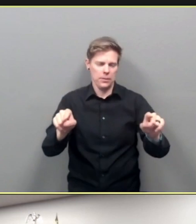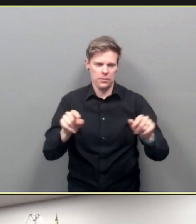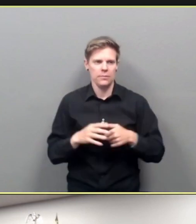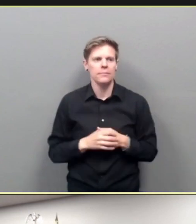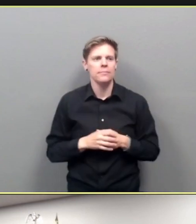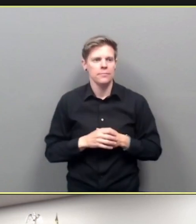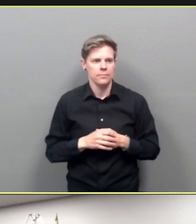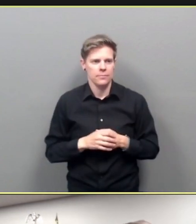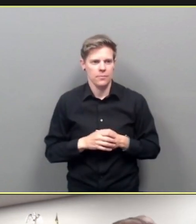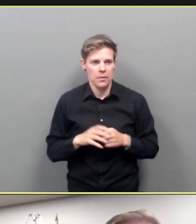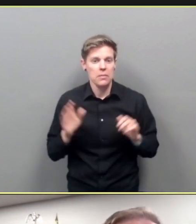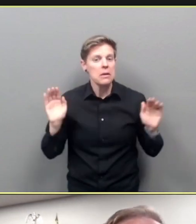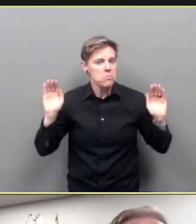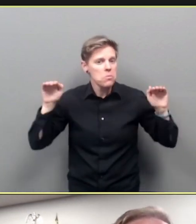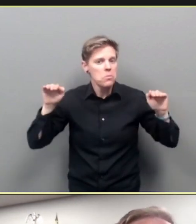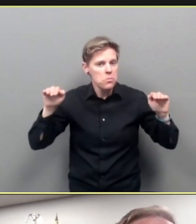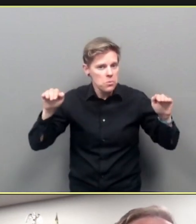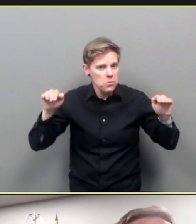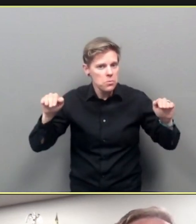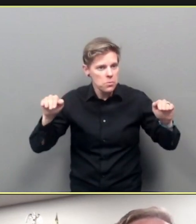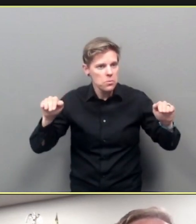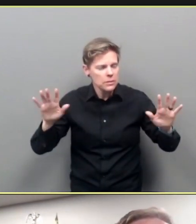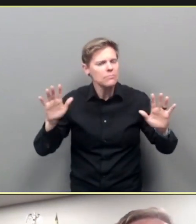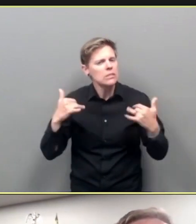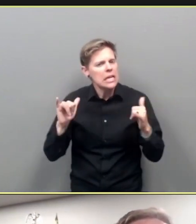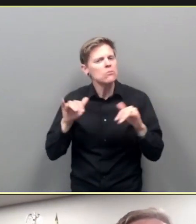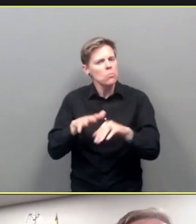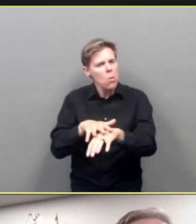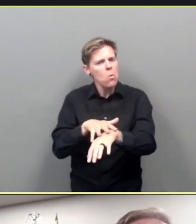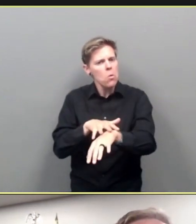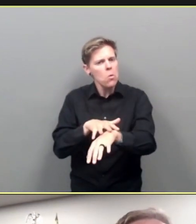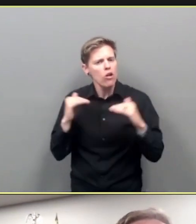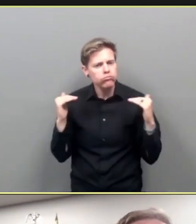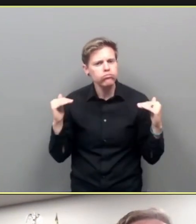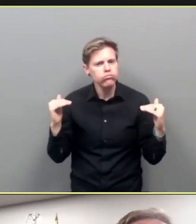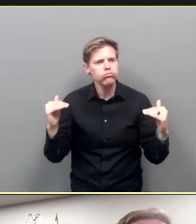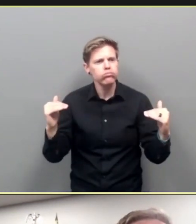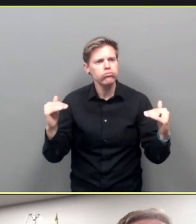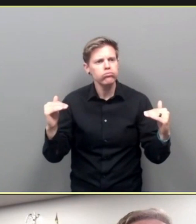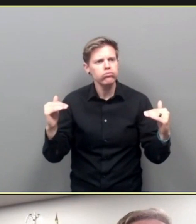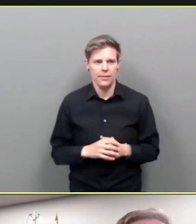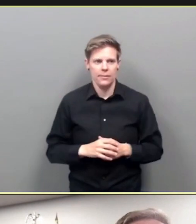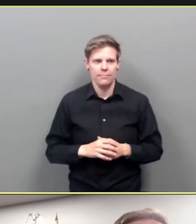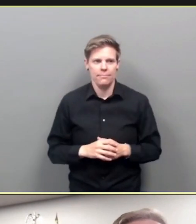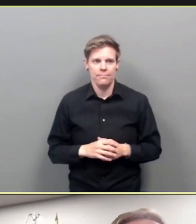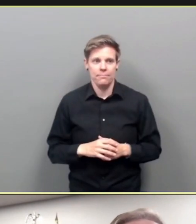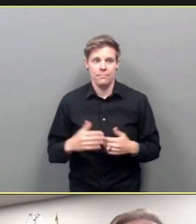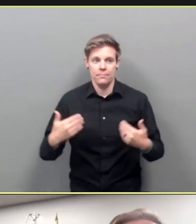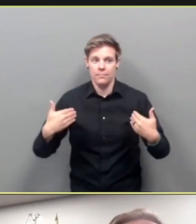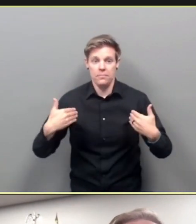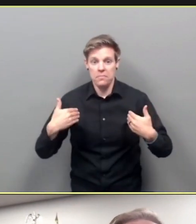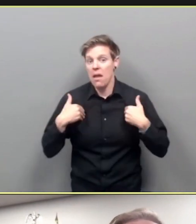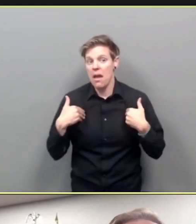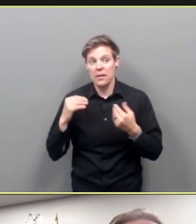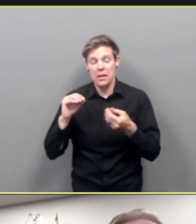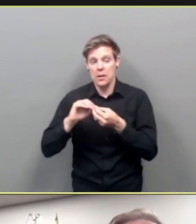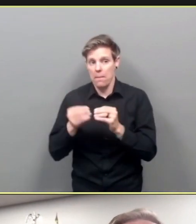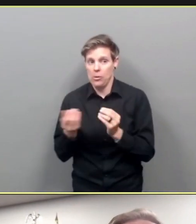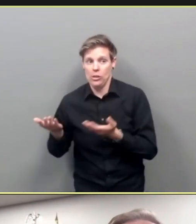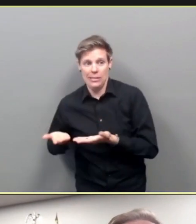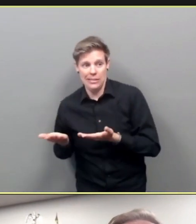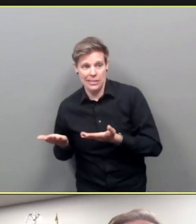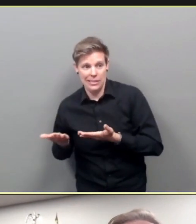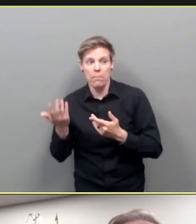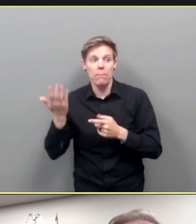decline has continued. Though I don't have that data readily at hand. I don't know if others do. I